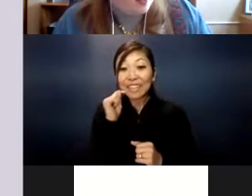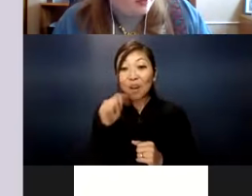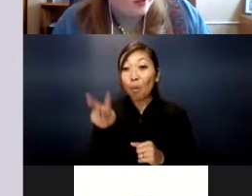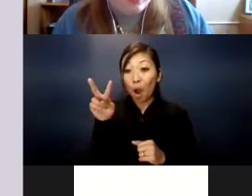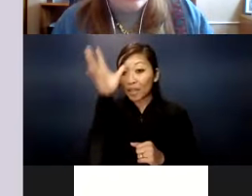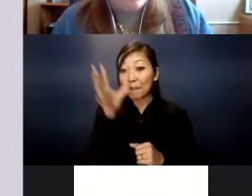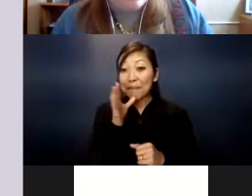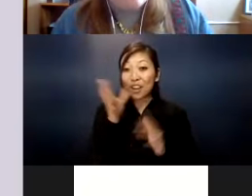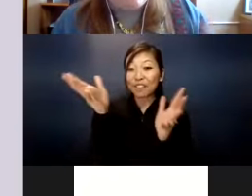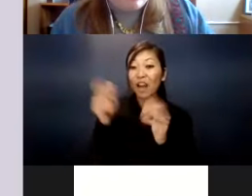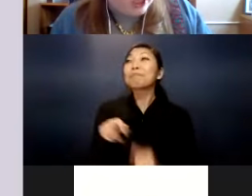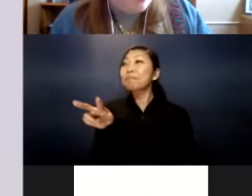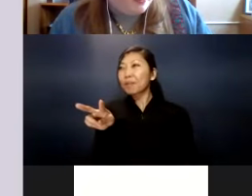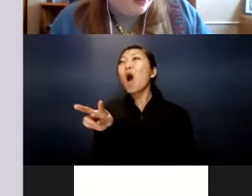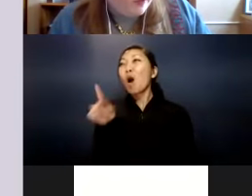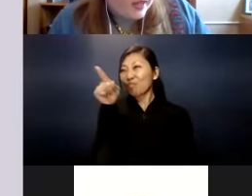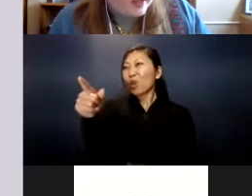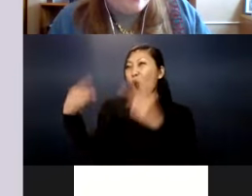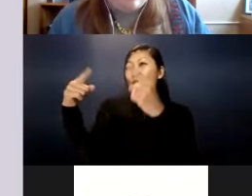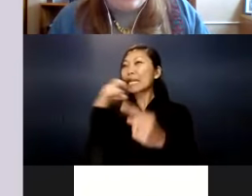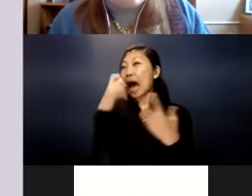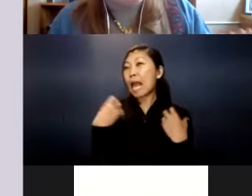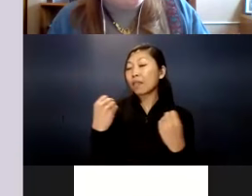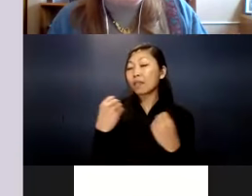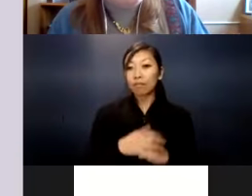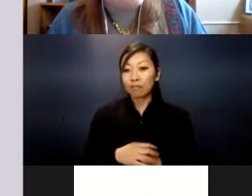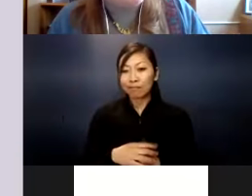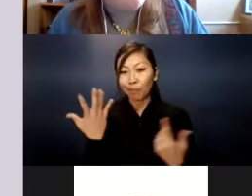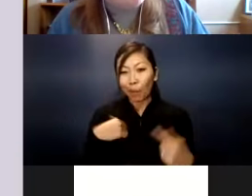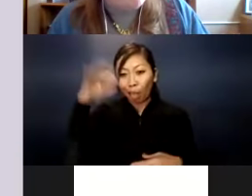is unhealthy. We watch our parents fight and say,